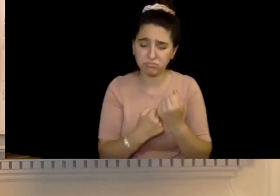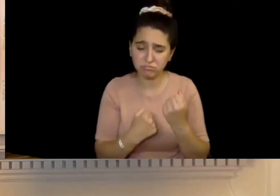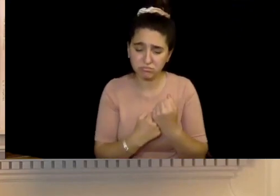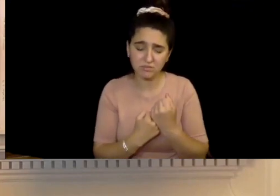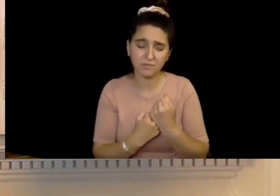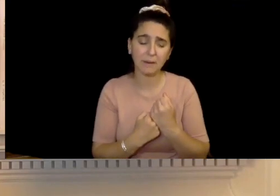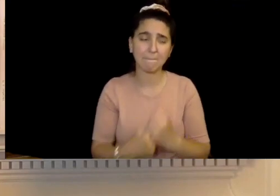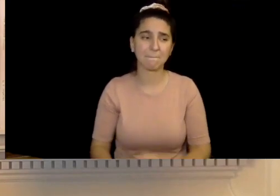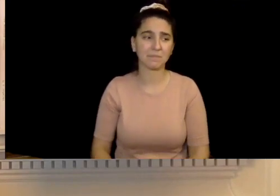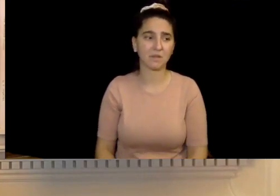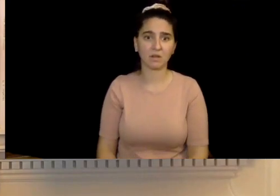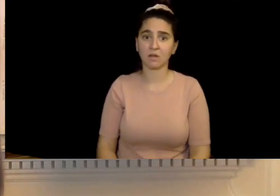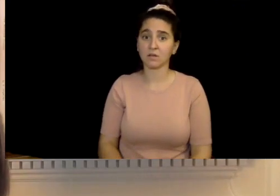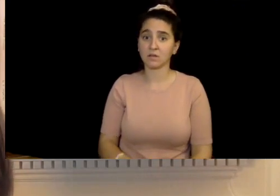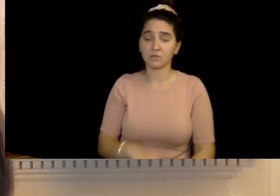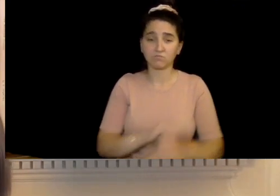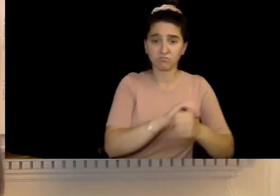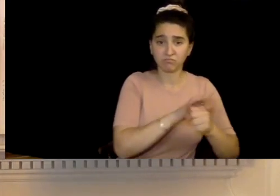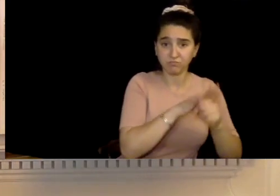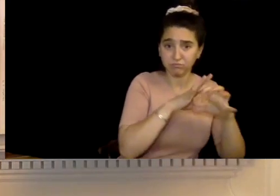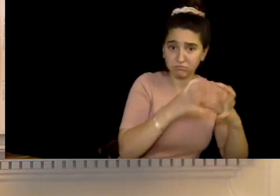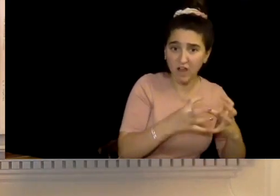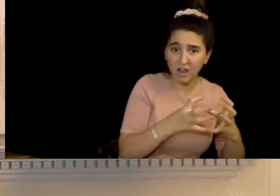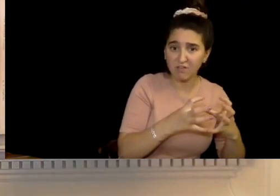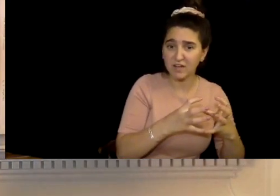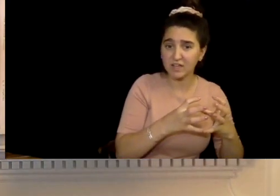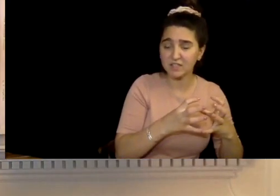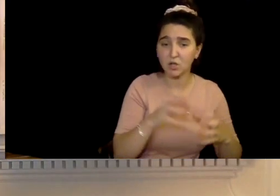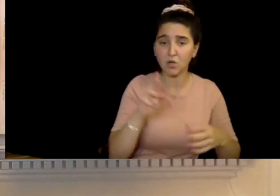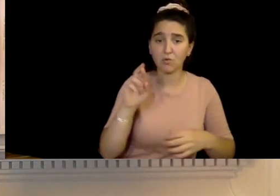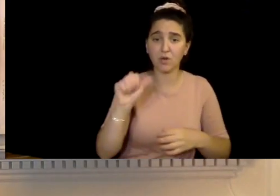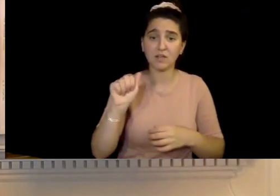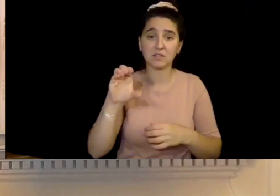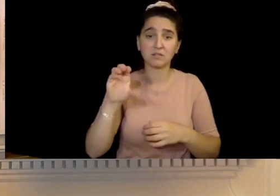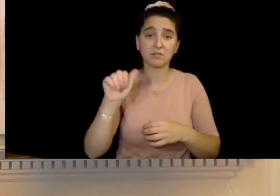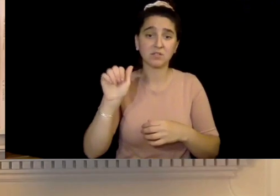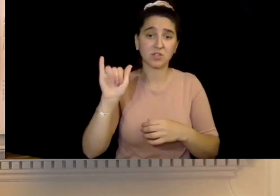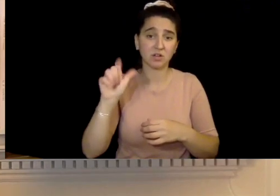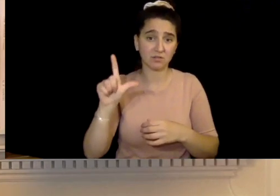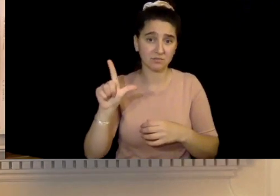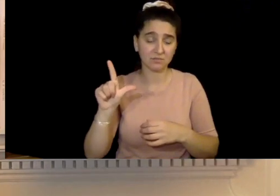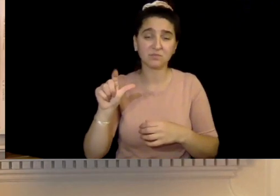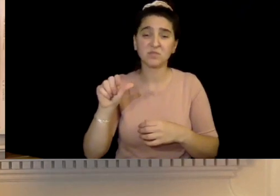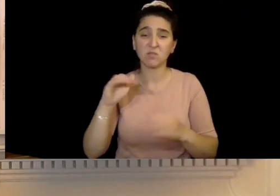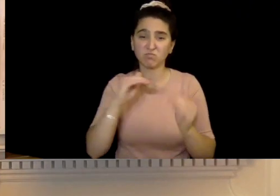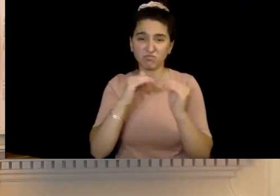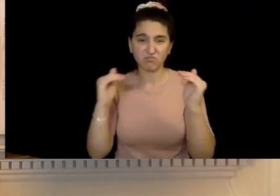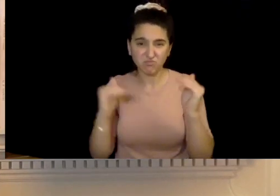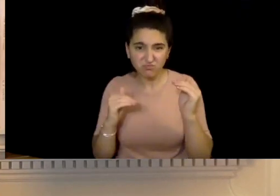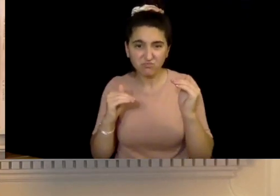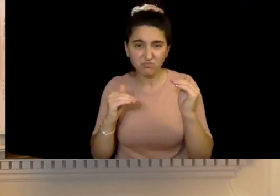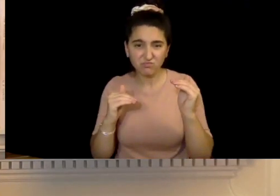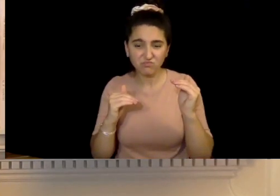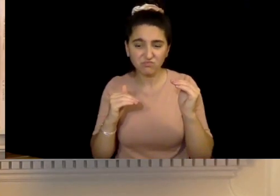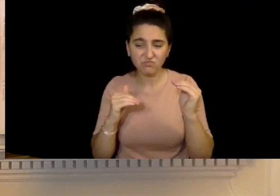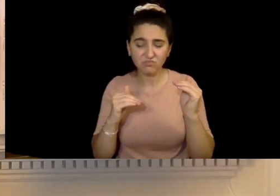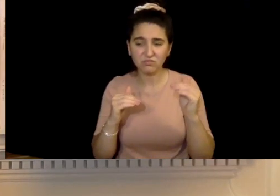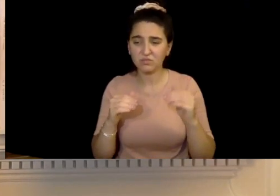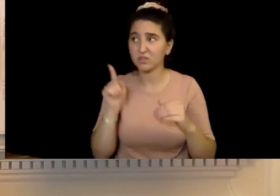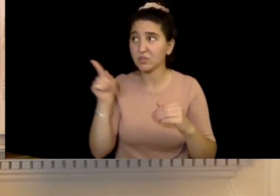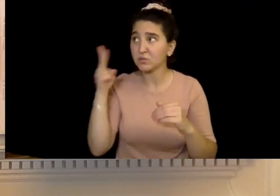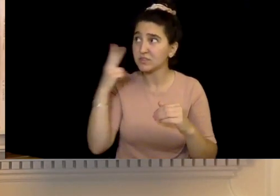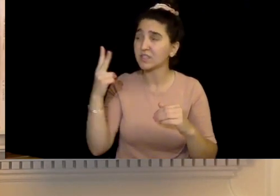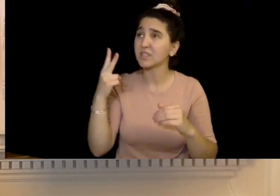with the pandemics of COVID-19 and racial injustice, we seek your face, O God.